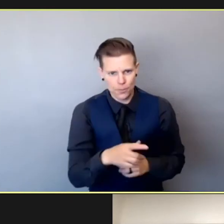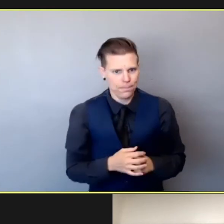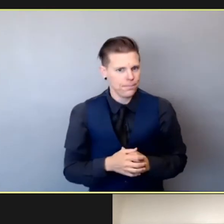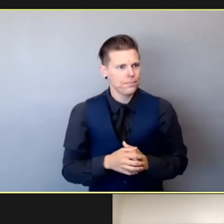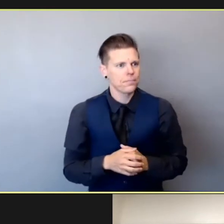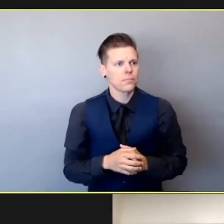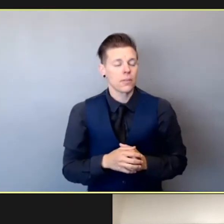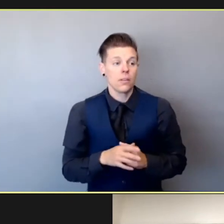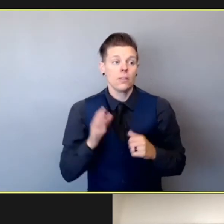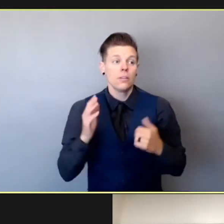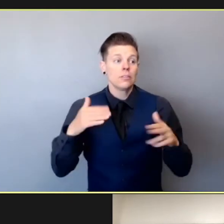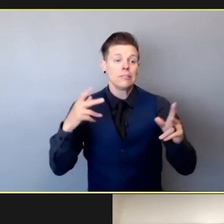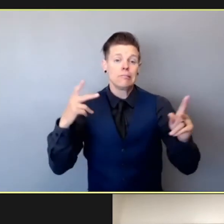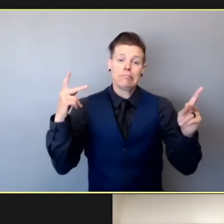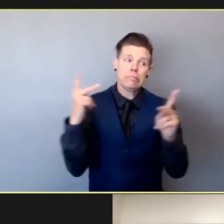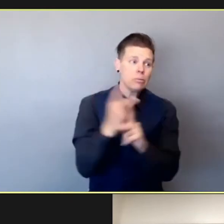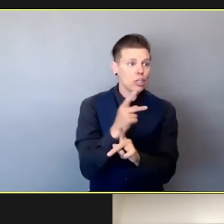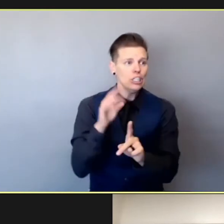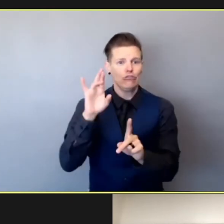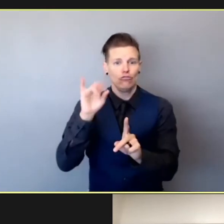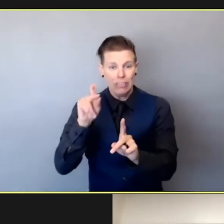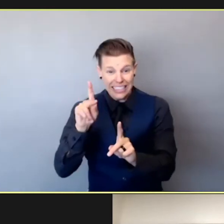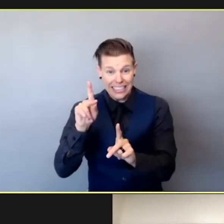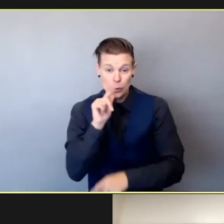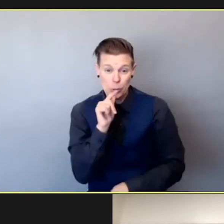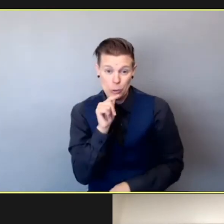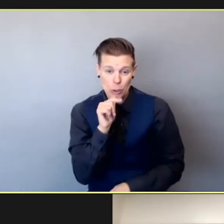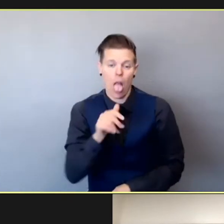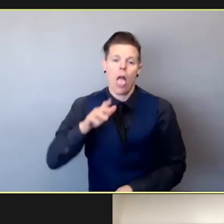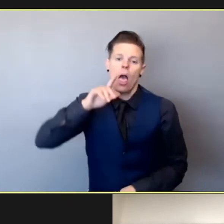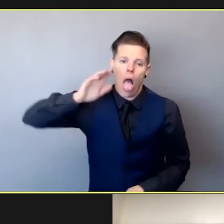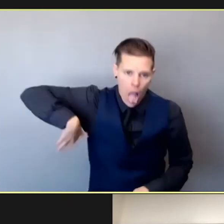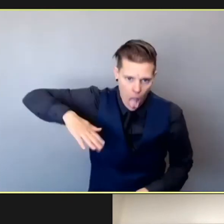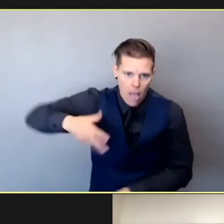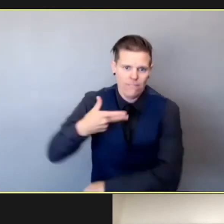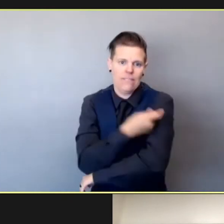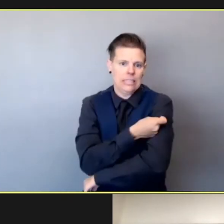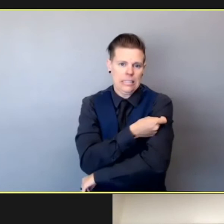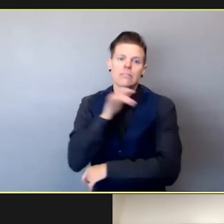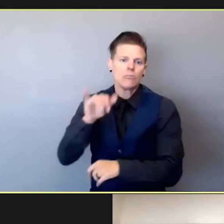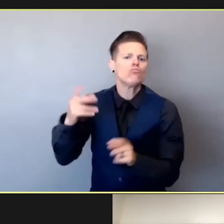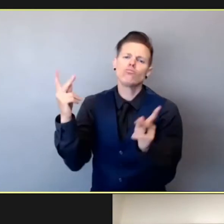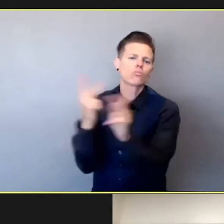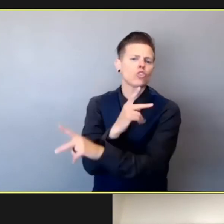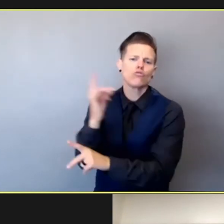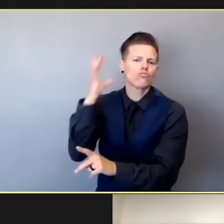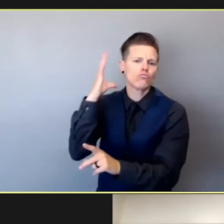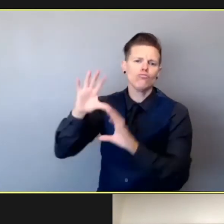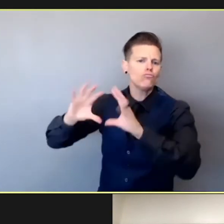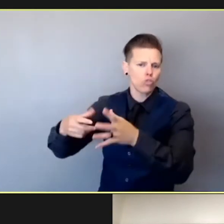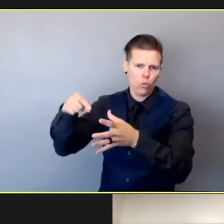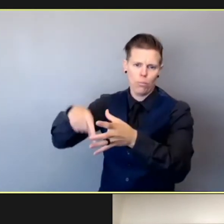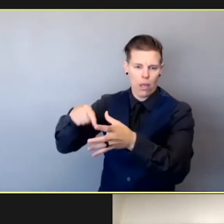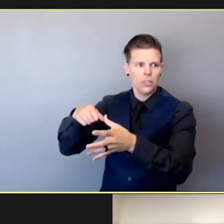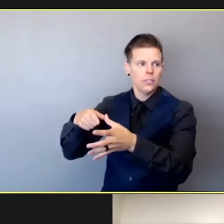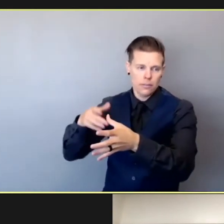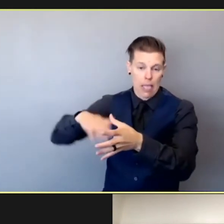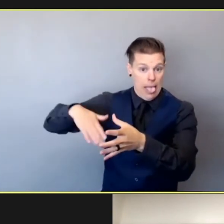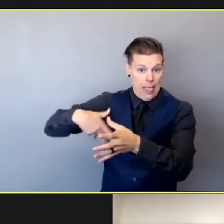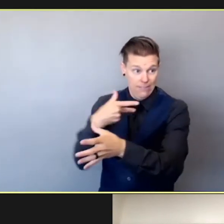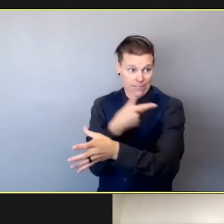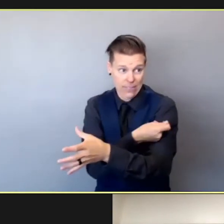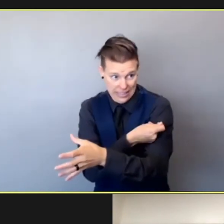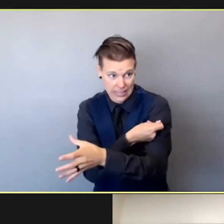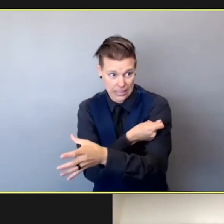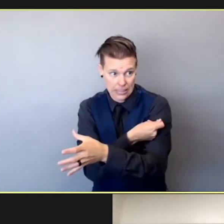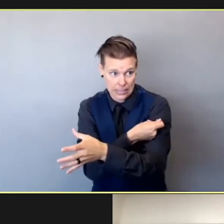now are the unvaccinated. And then I think amongst the group of unvaccinated, there's certain groups that